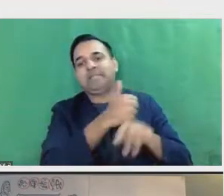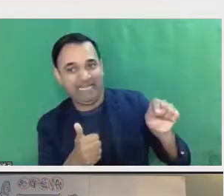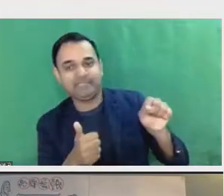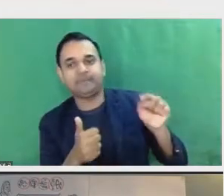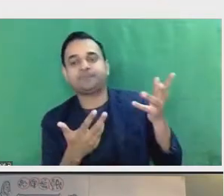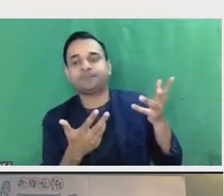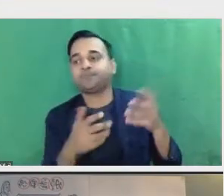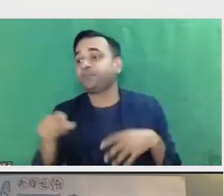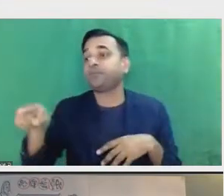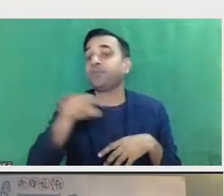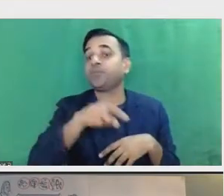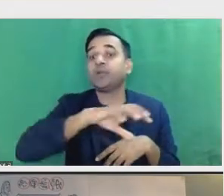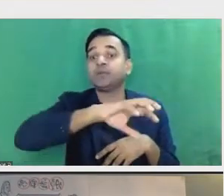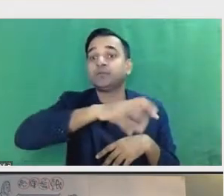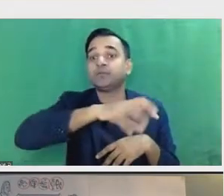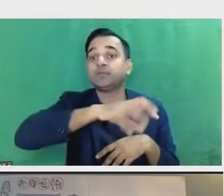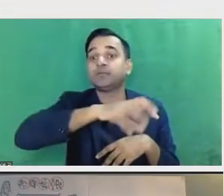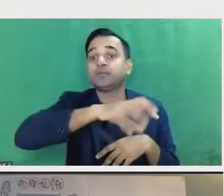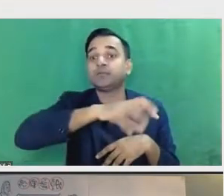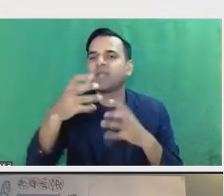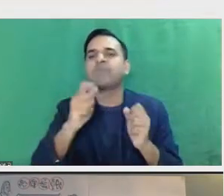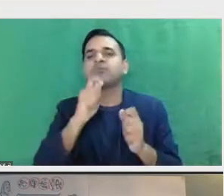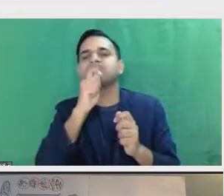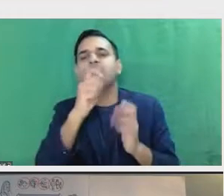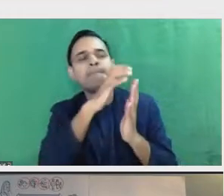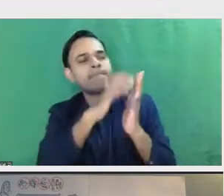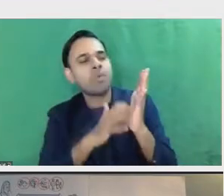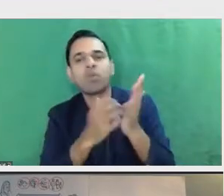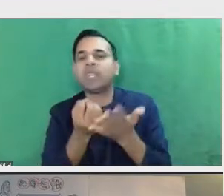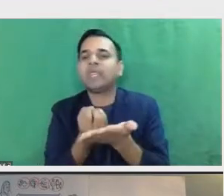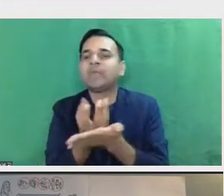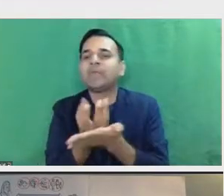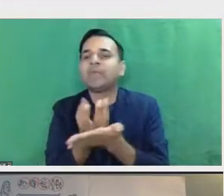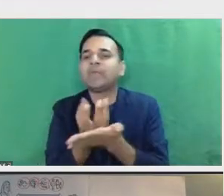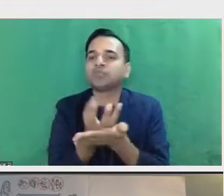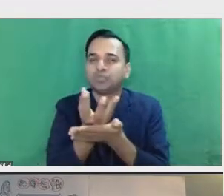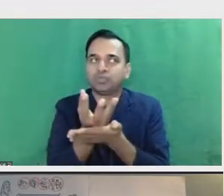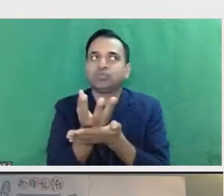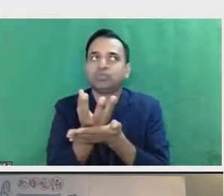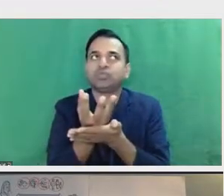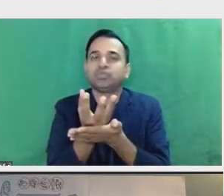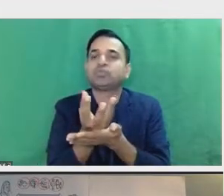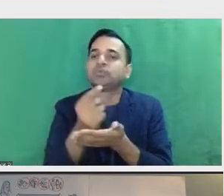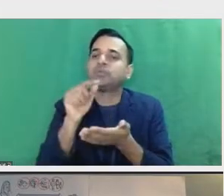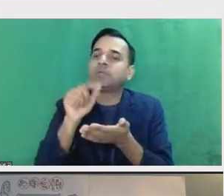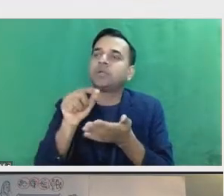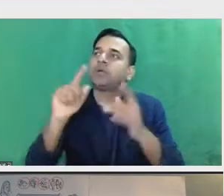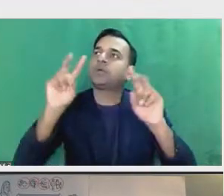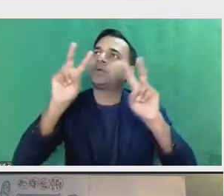platforms that are developing information in the